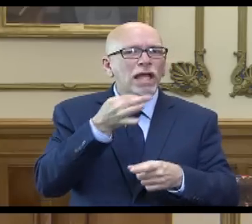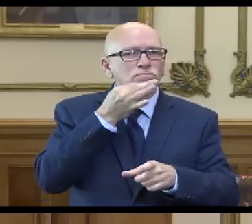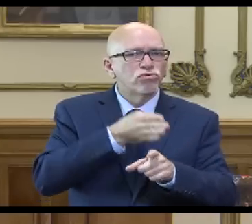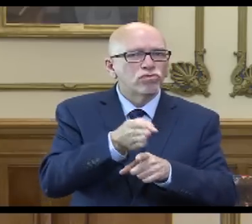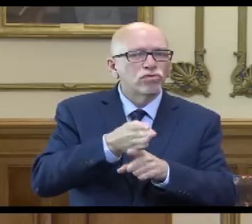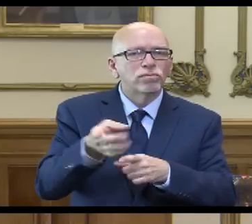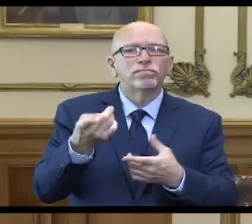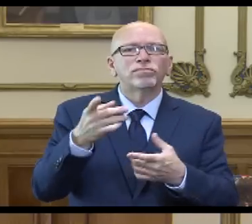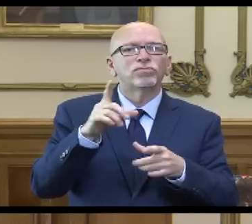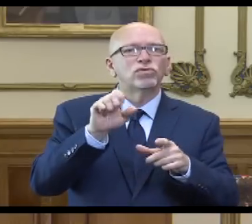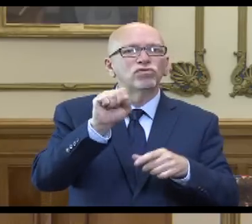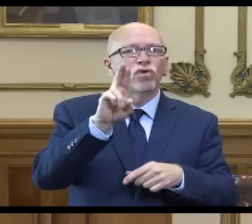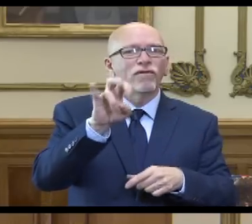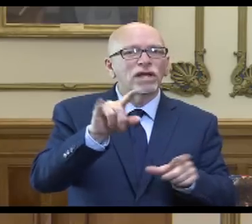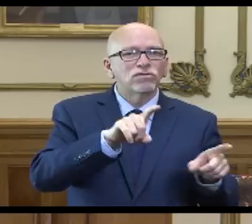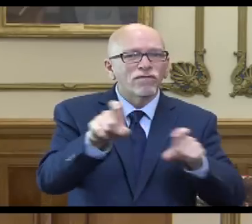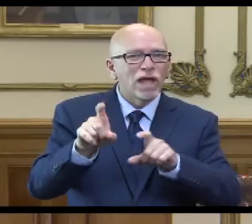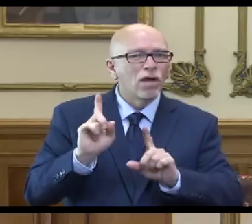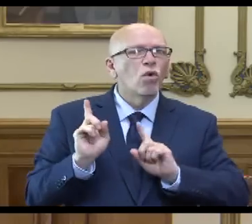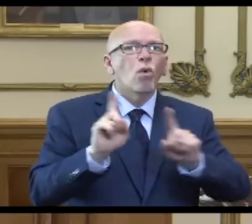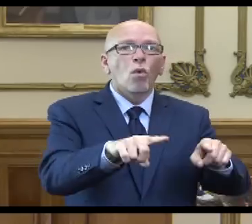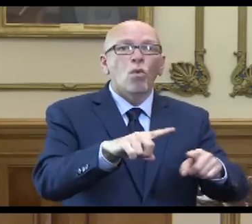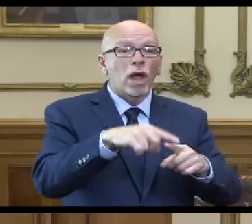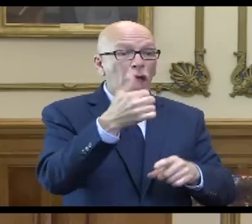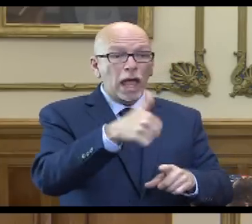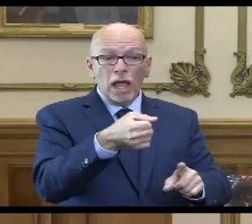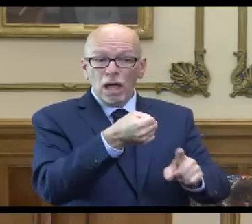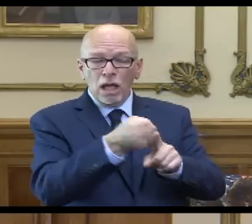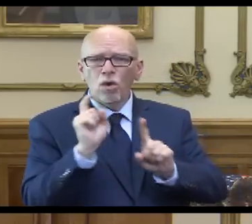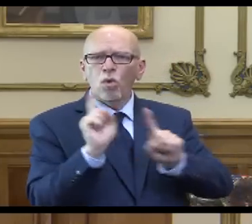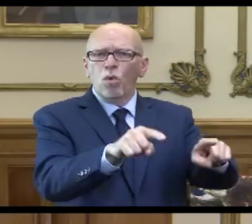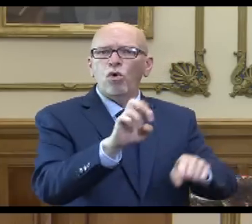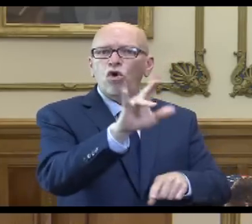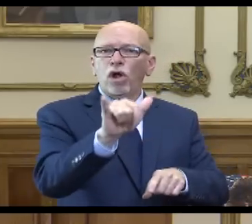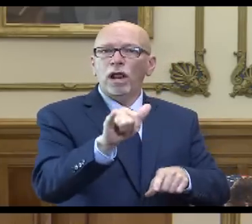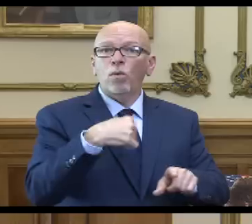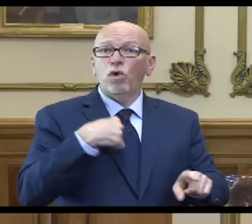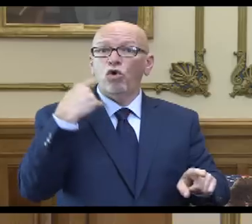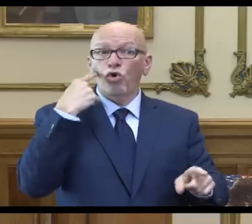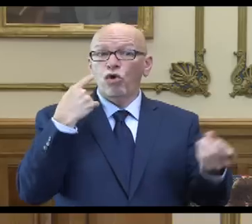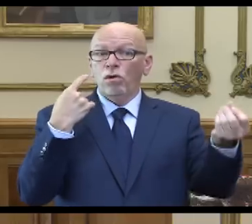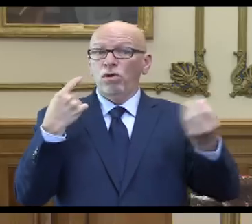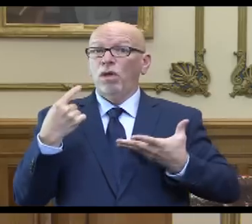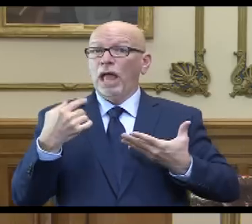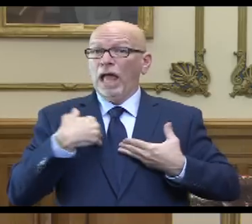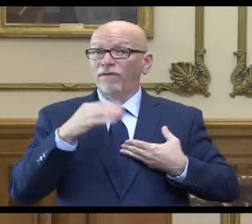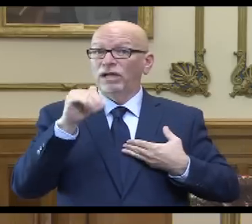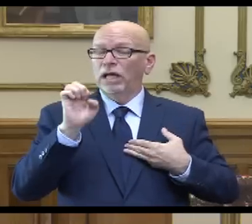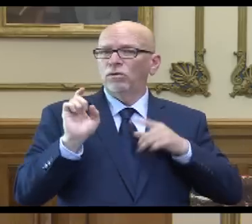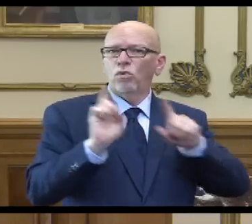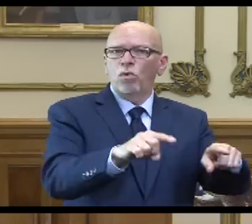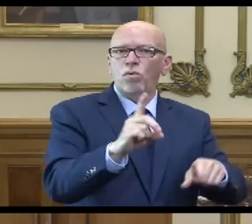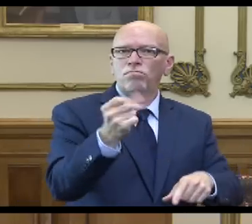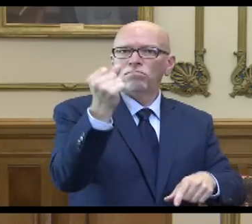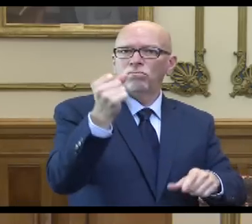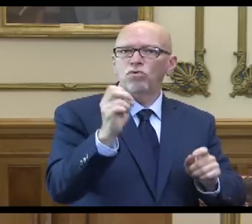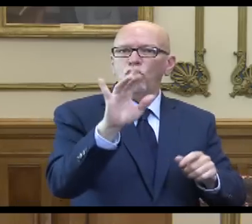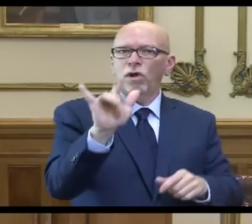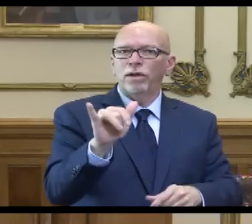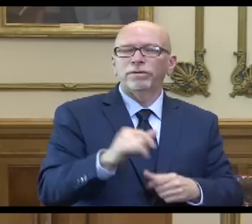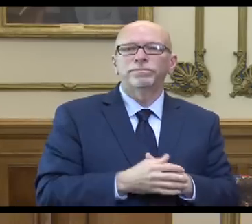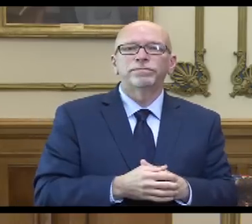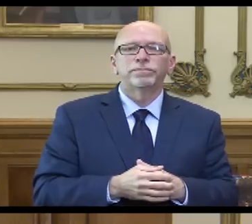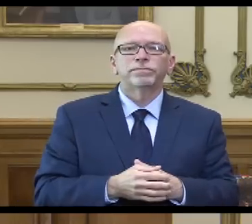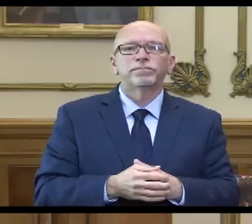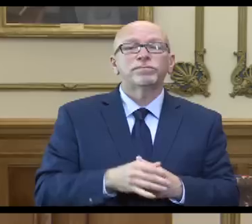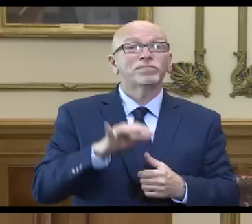our surveyors to go to facilities early whenever we heard about new cases. And as part